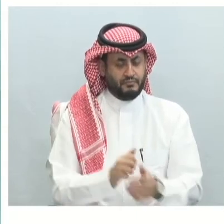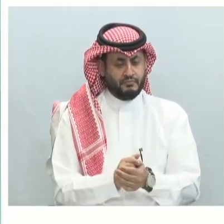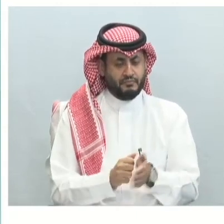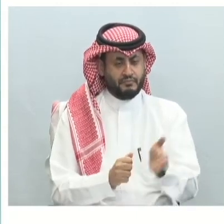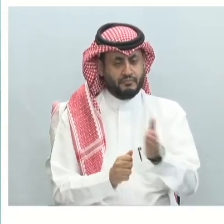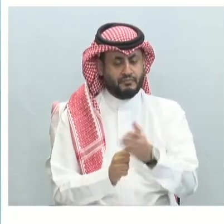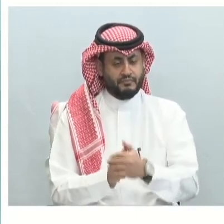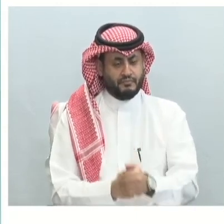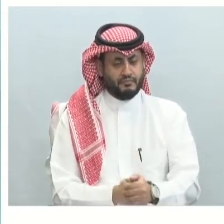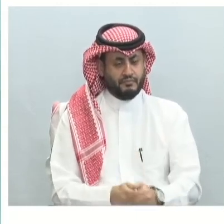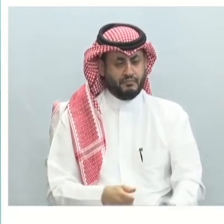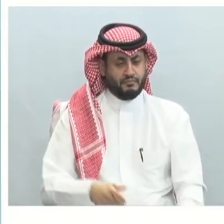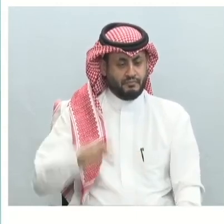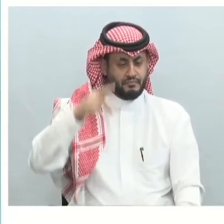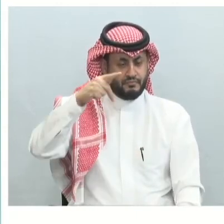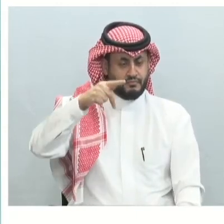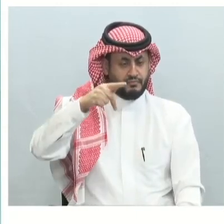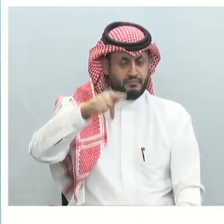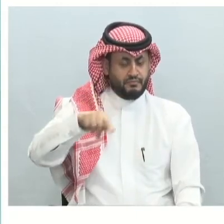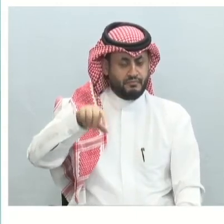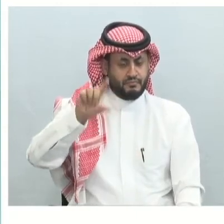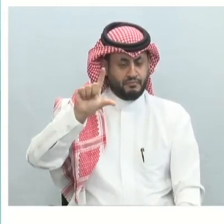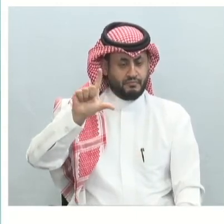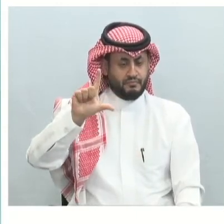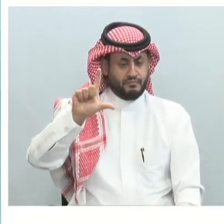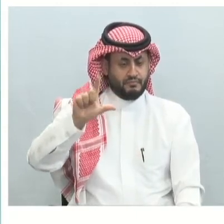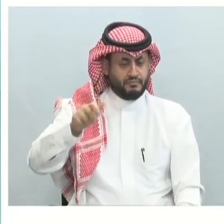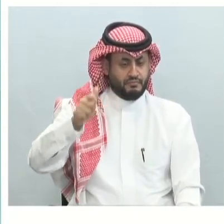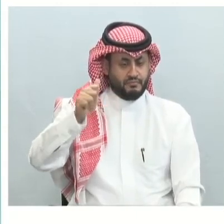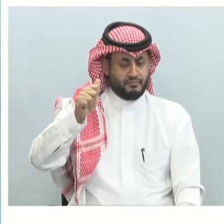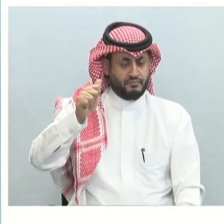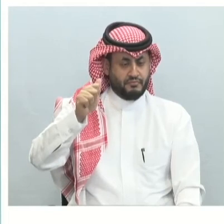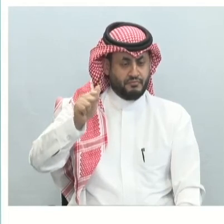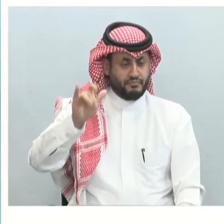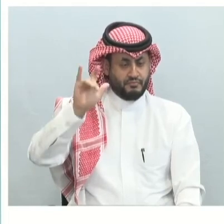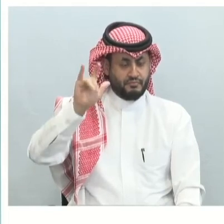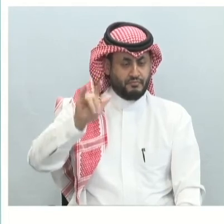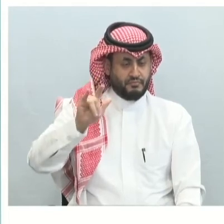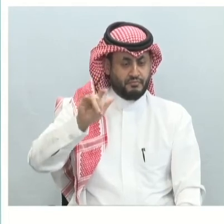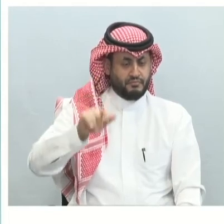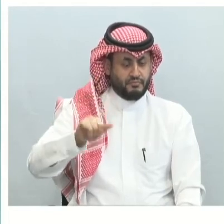M. P. For playing.